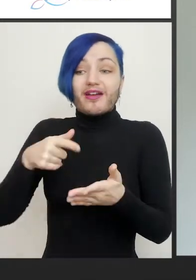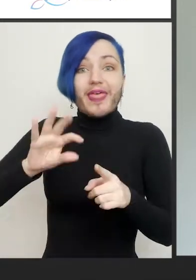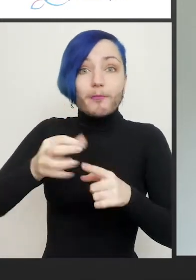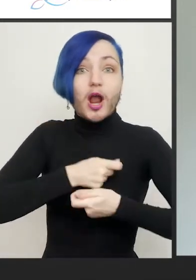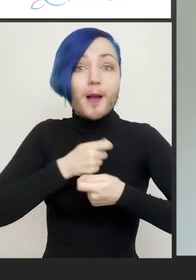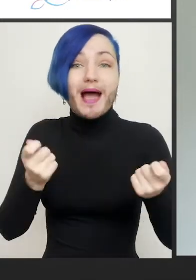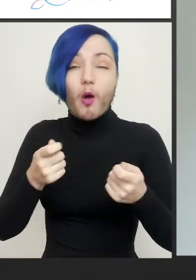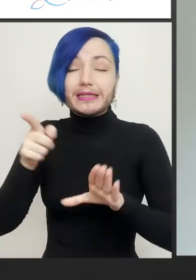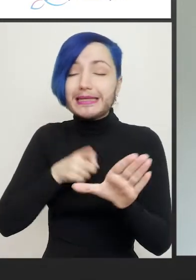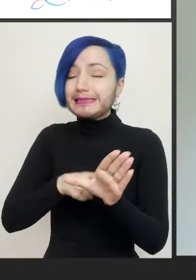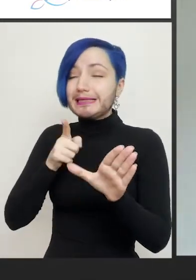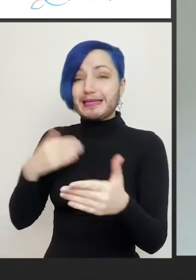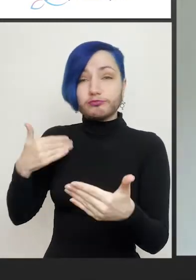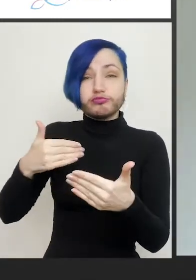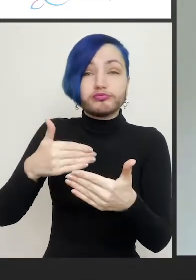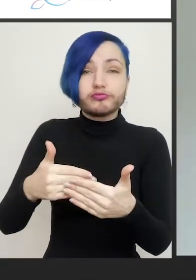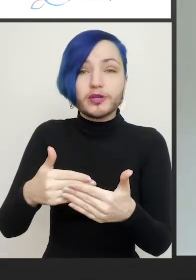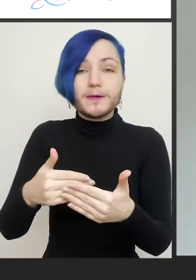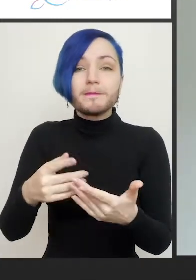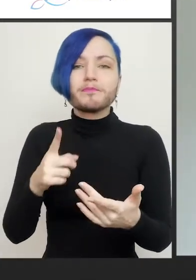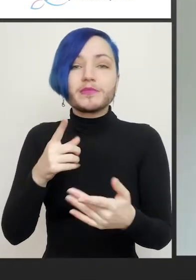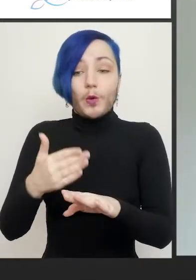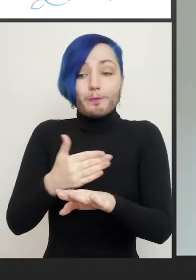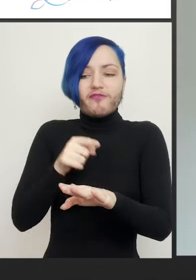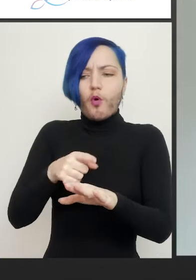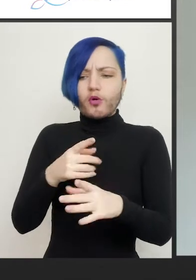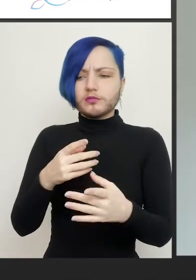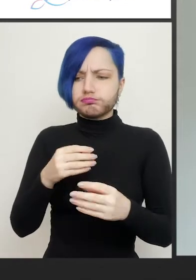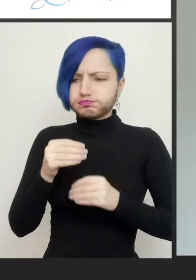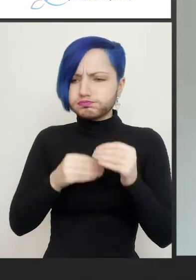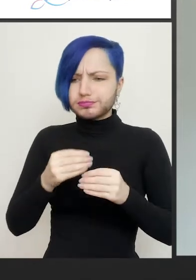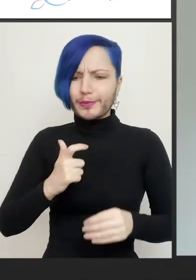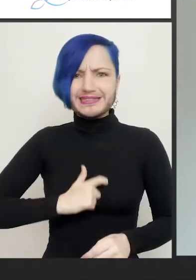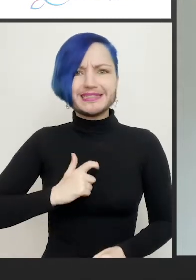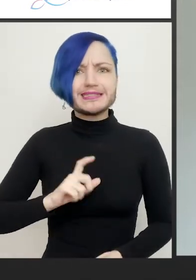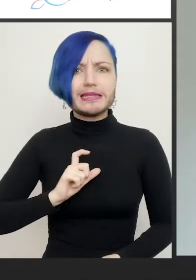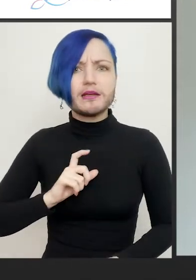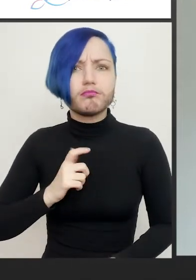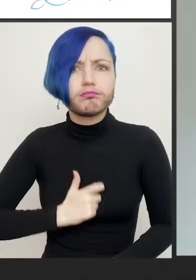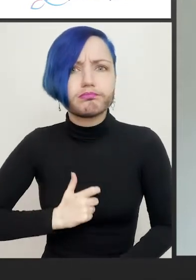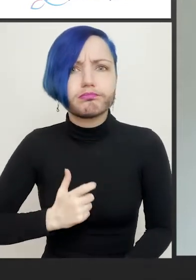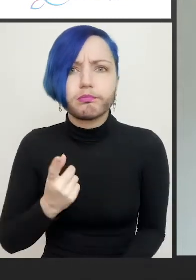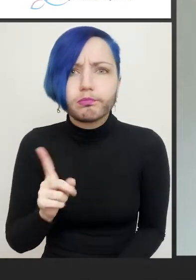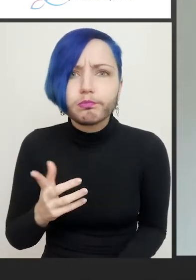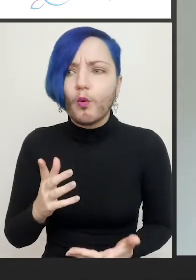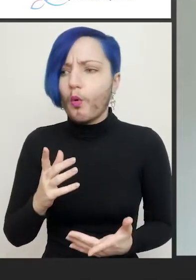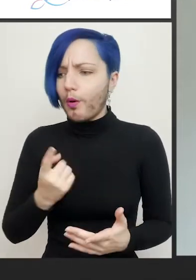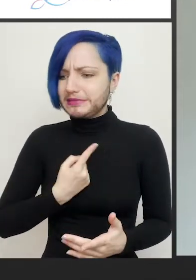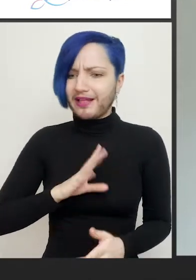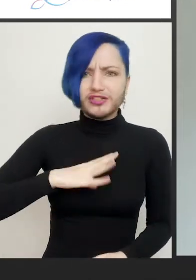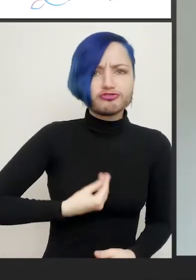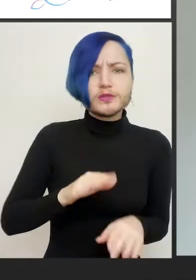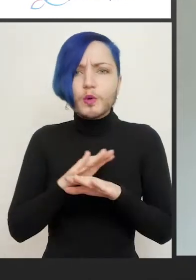kind of like if pre coming out, before you work out, you know, maybe what your identity is or that you're trans or whatever, is it's kind of like being like on